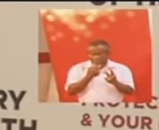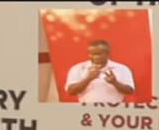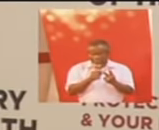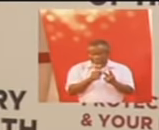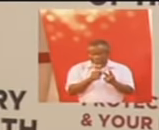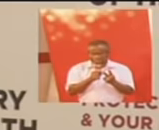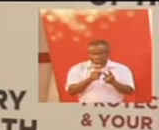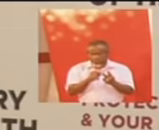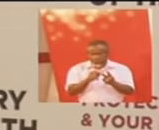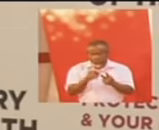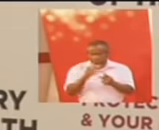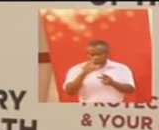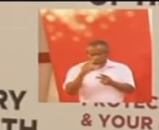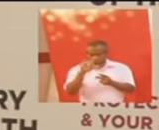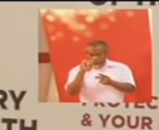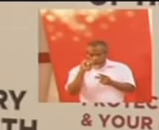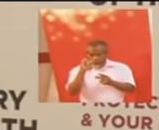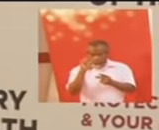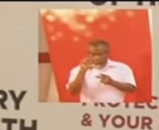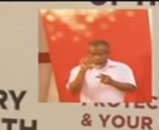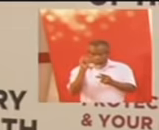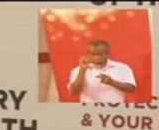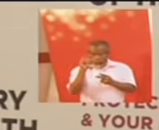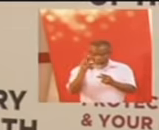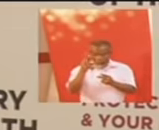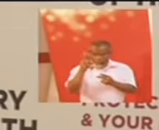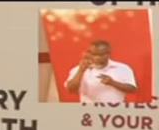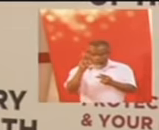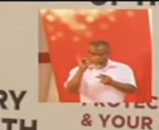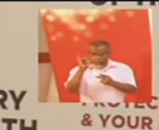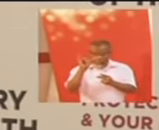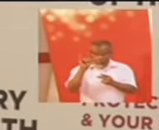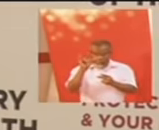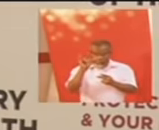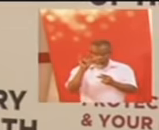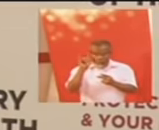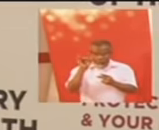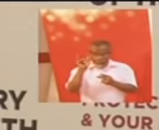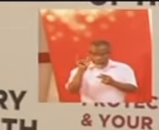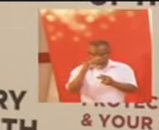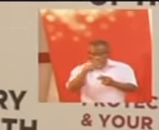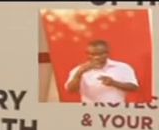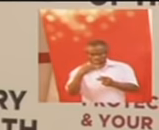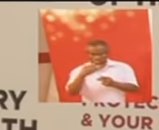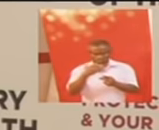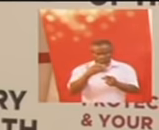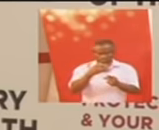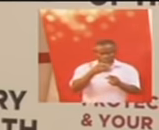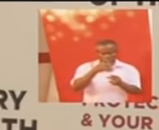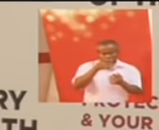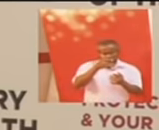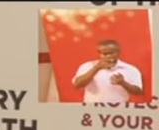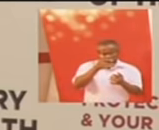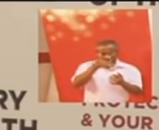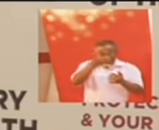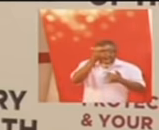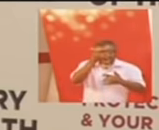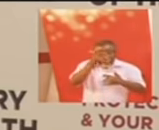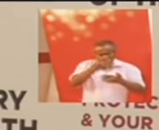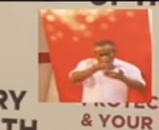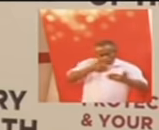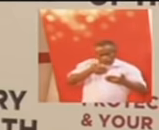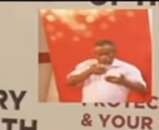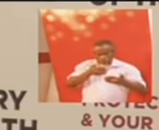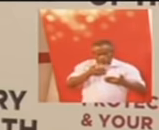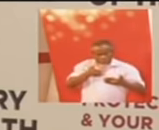use the terms comorbidities and pre-existing conditions interchangeably. And as I reiterated earlier, we are